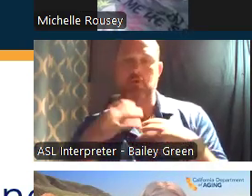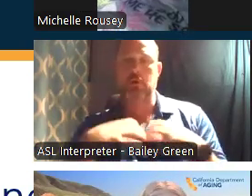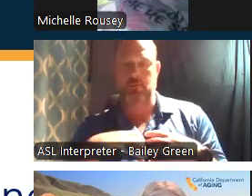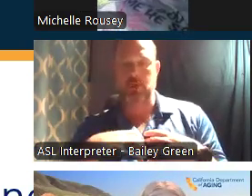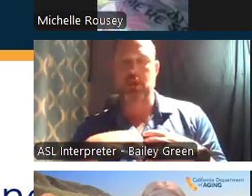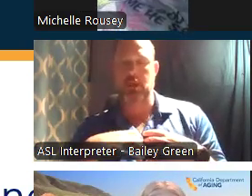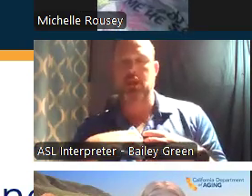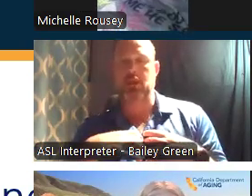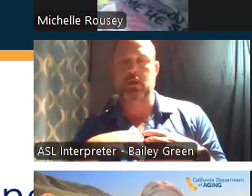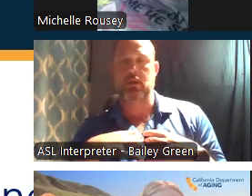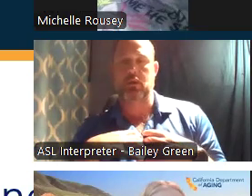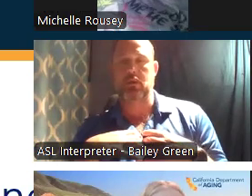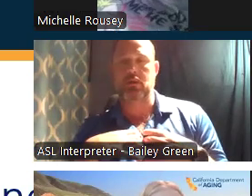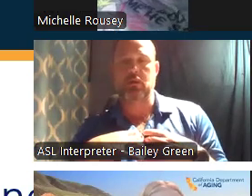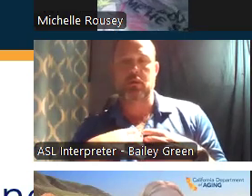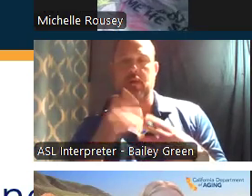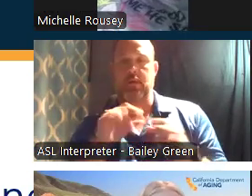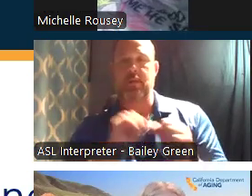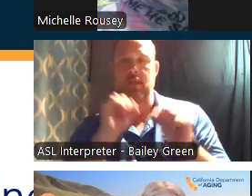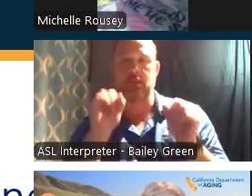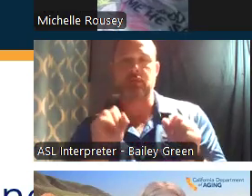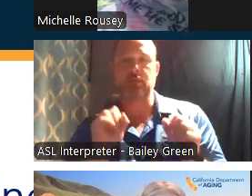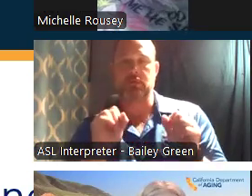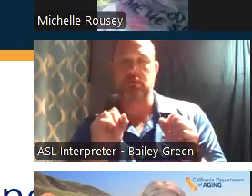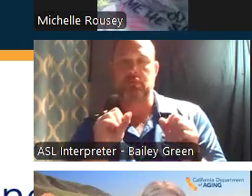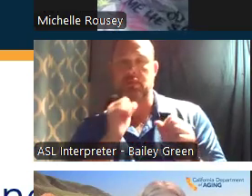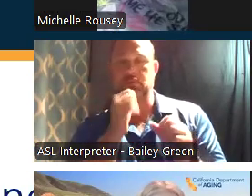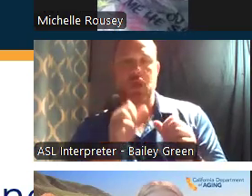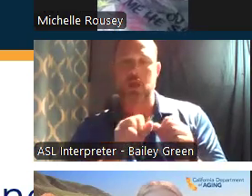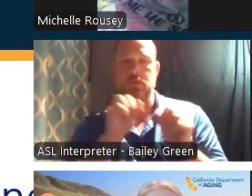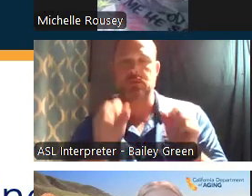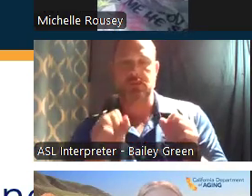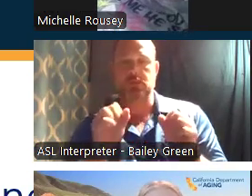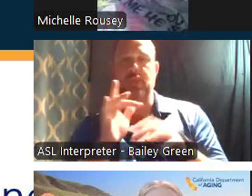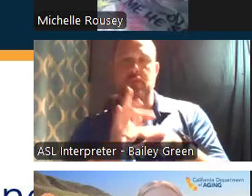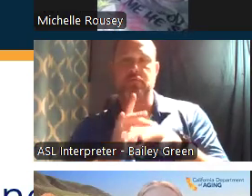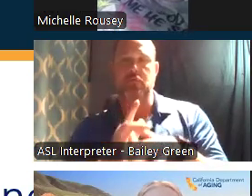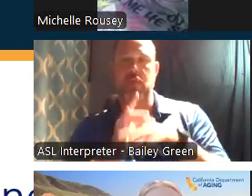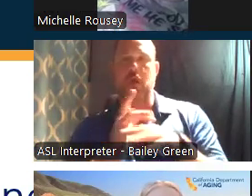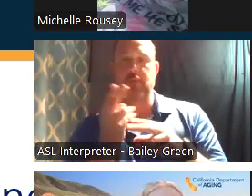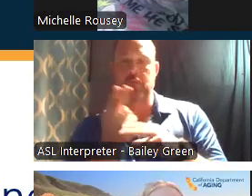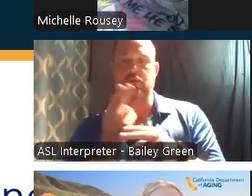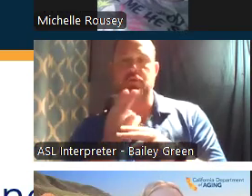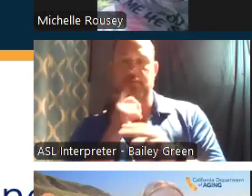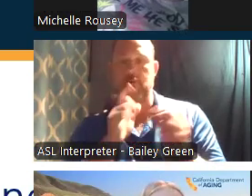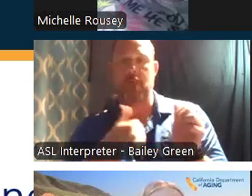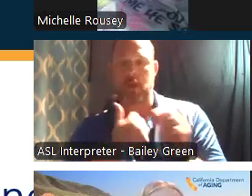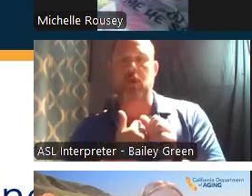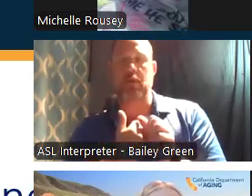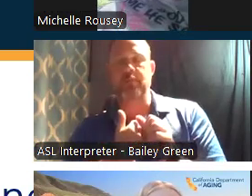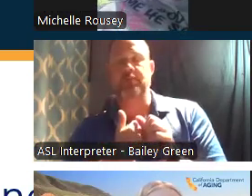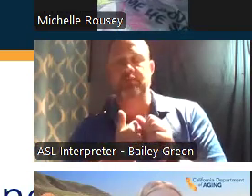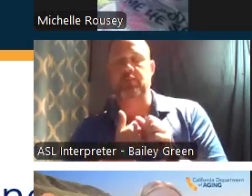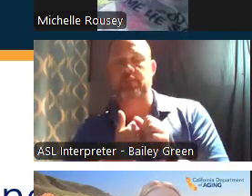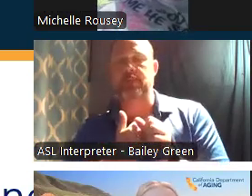that, that system is not a system that is reliable to use as a backup system either.